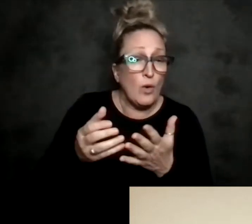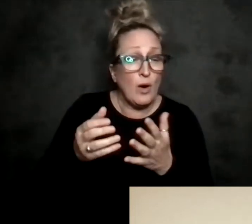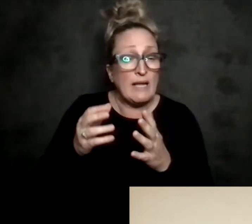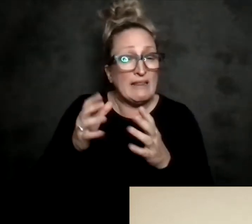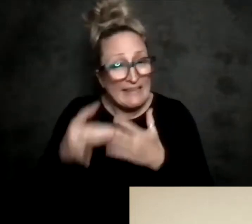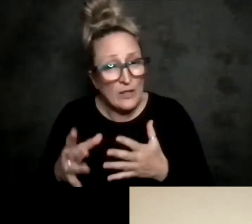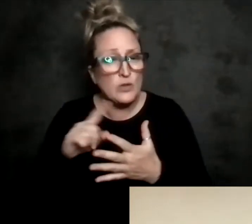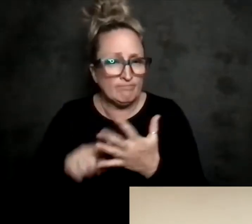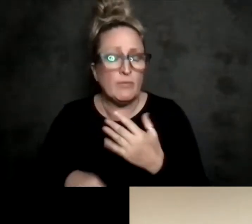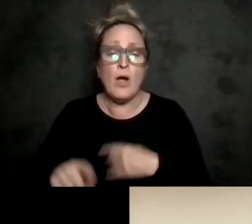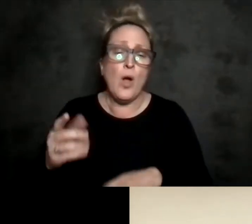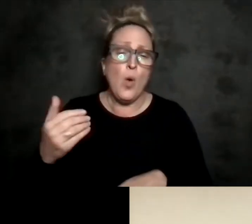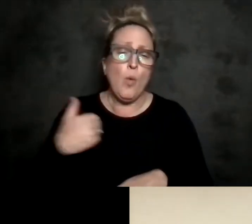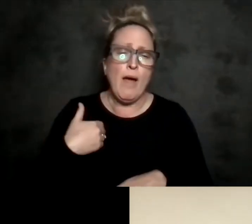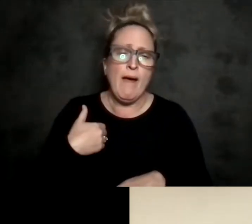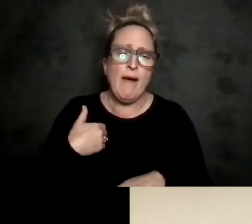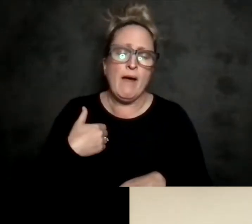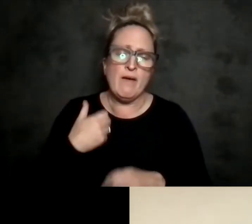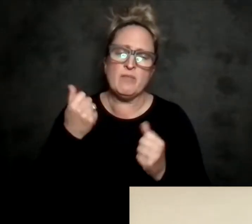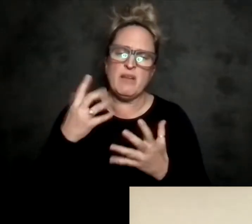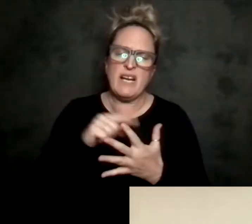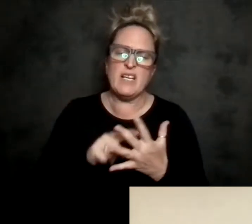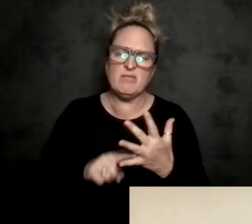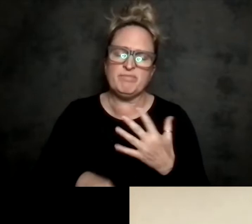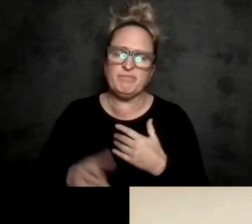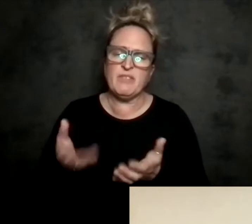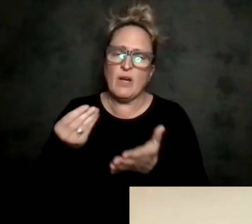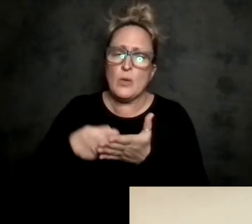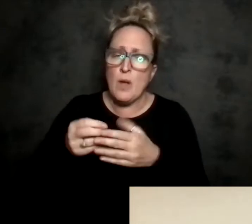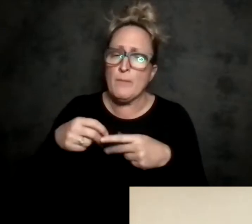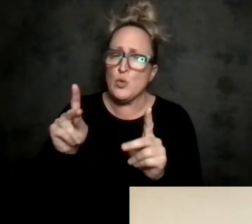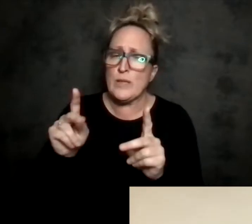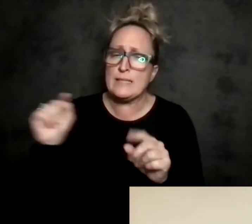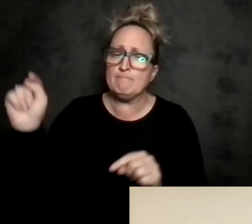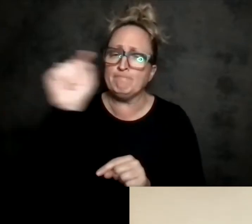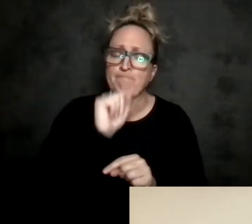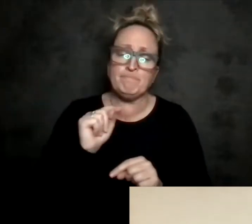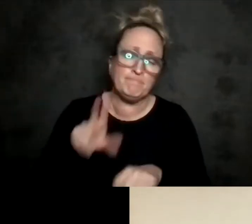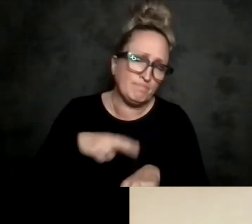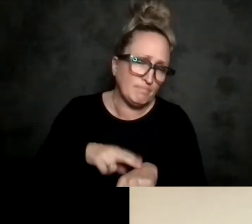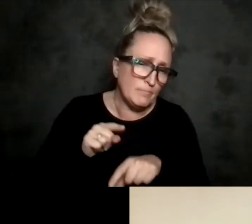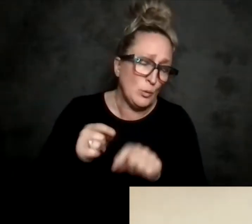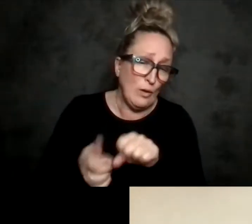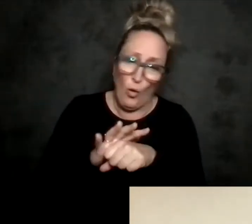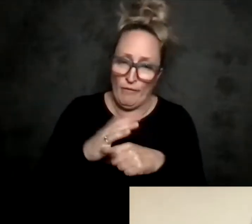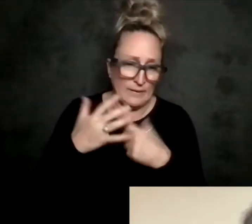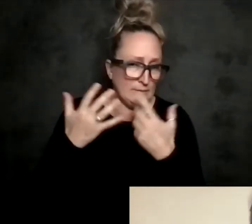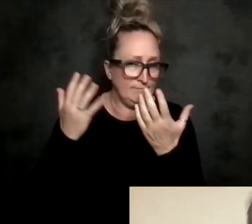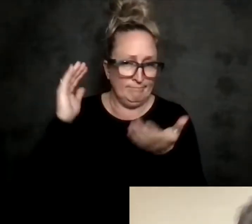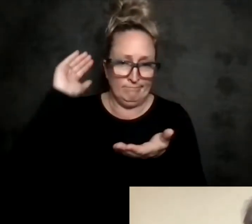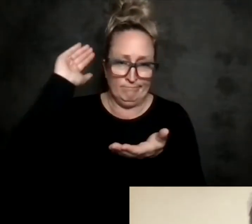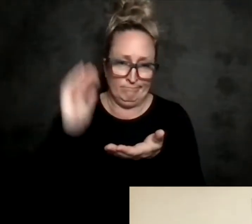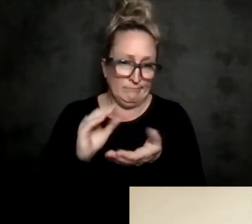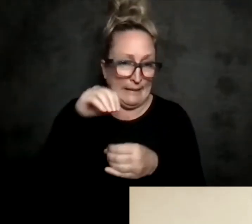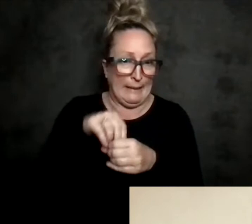And I'll say we have a number of fundraising opportunities. Of course, during COVID, there have been fewer